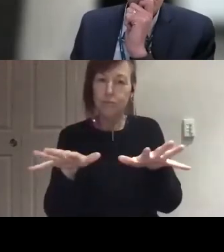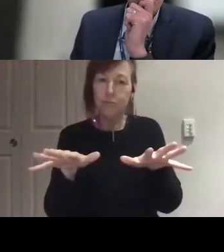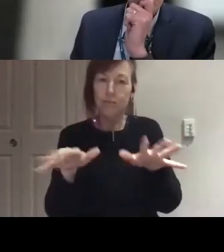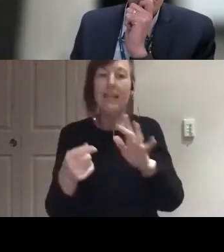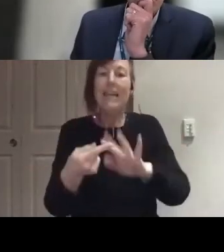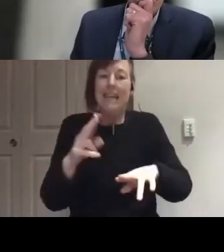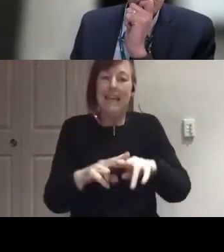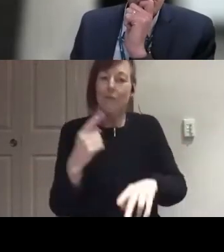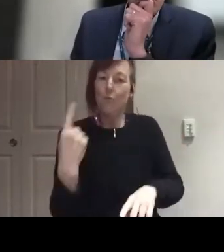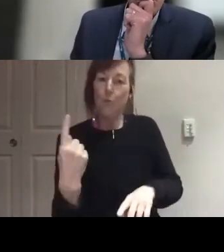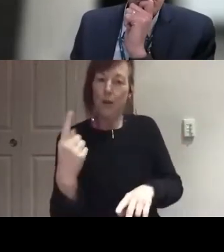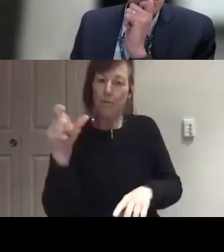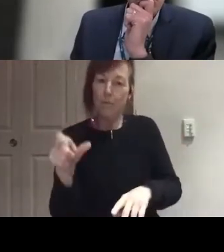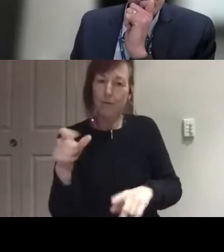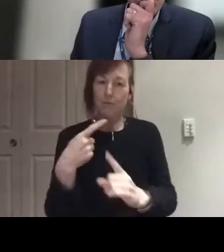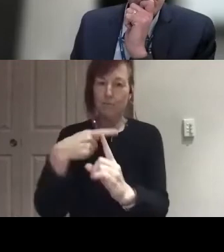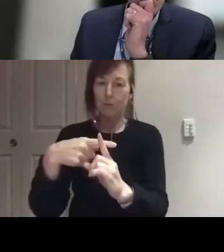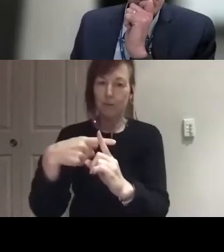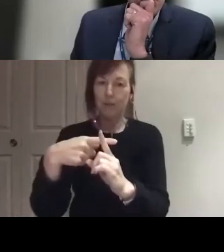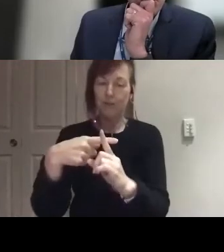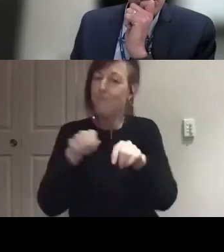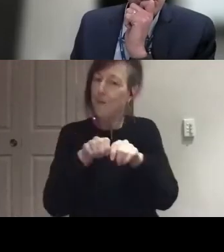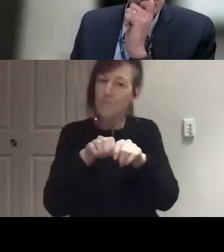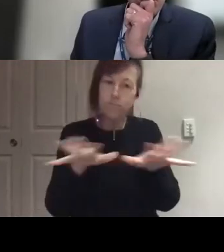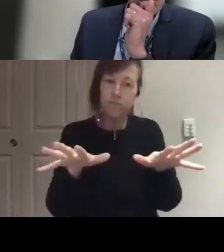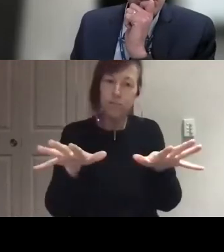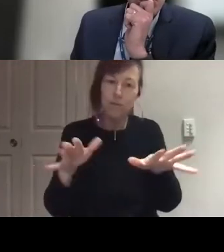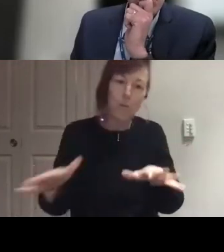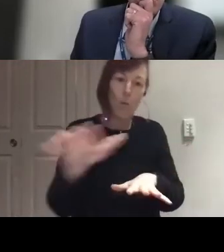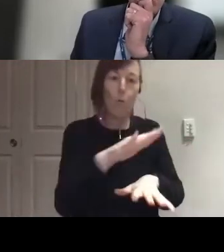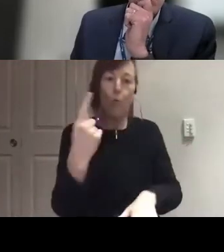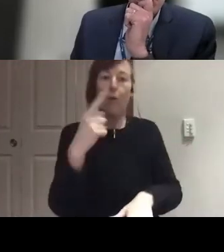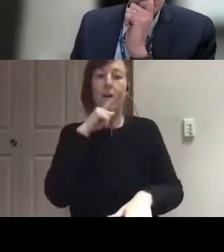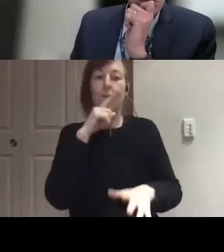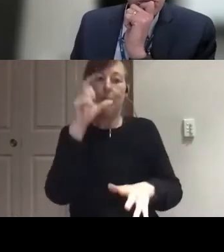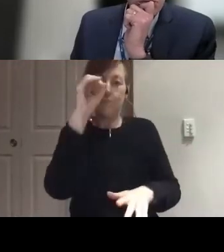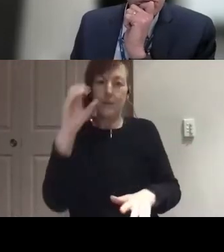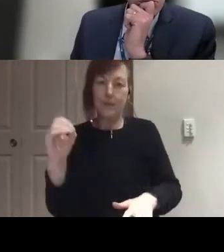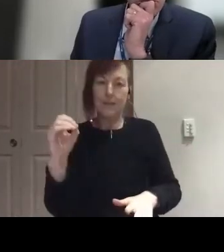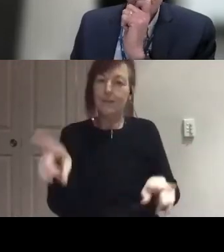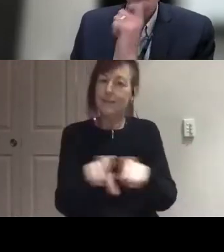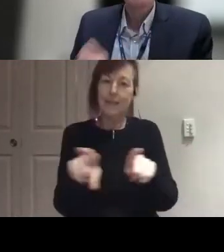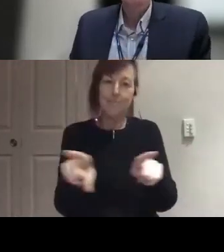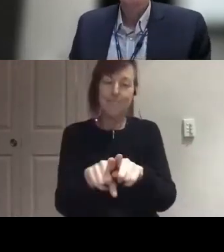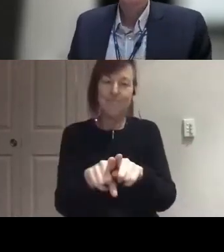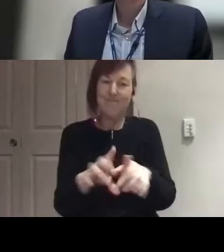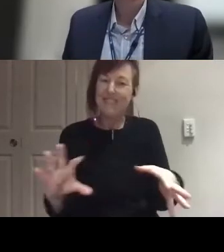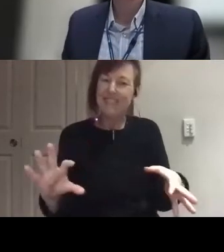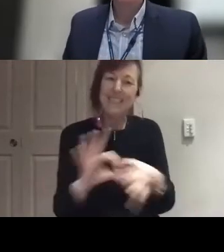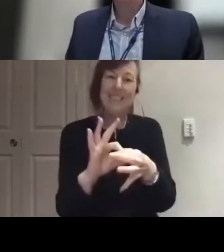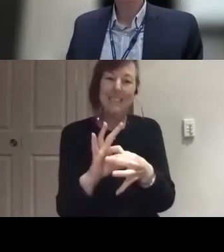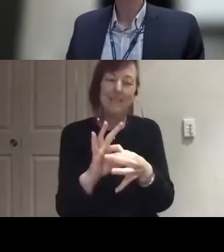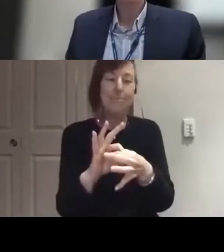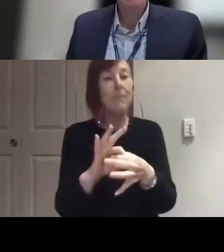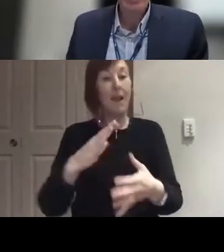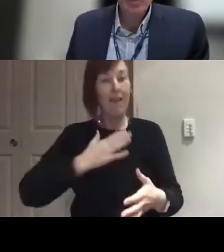is either positive or about to become positive. And it's evolved, so it sticks much better to humans than it